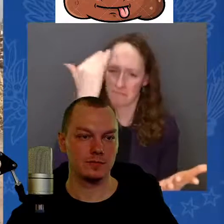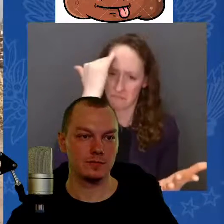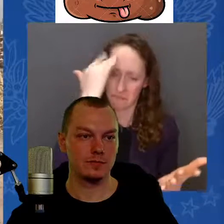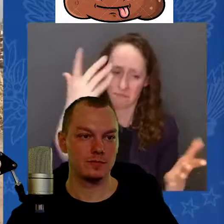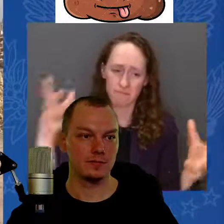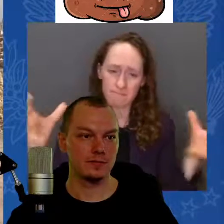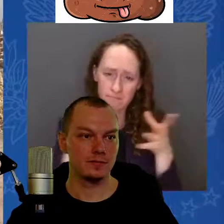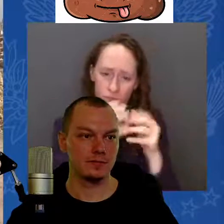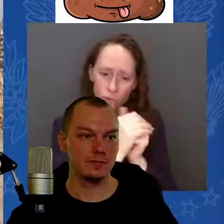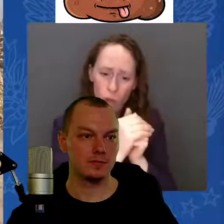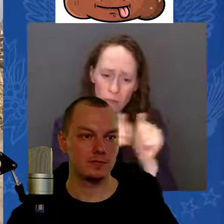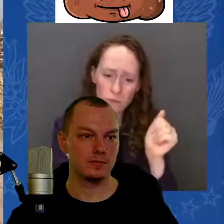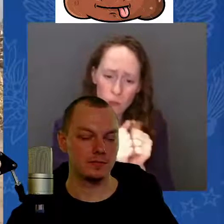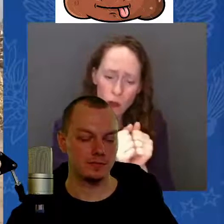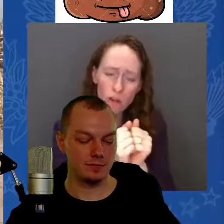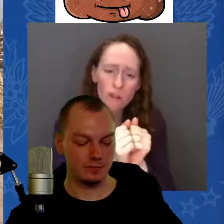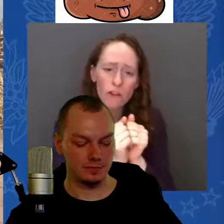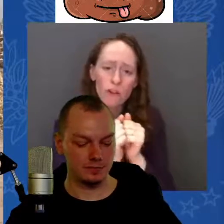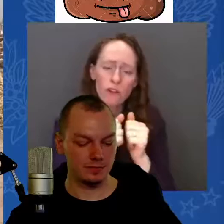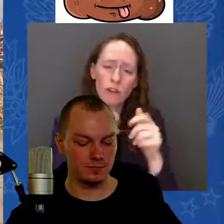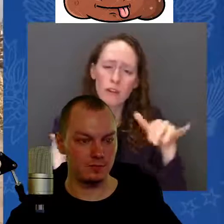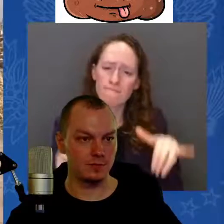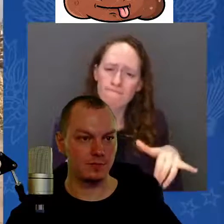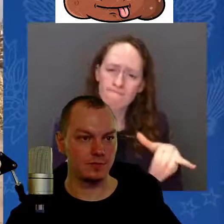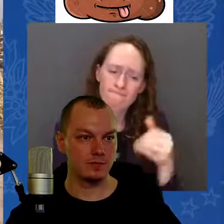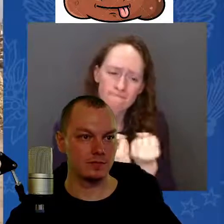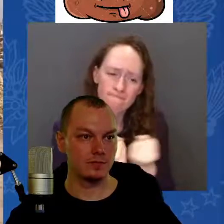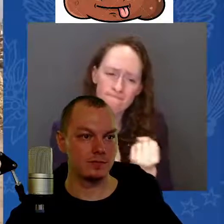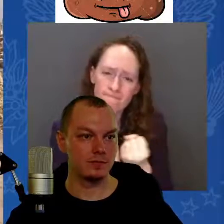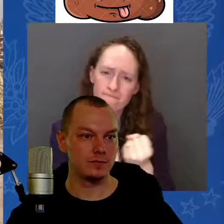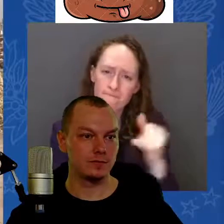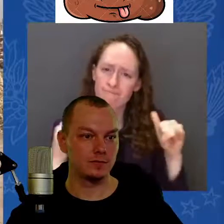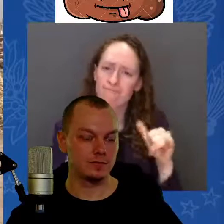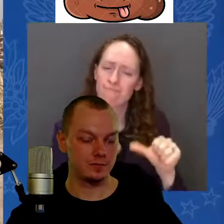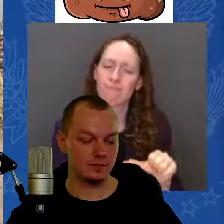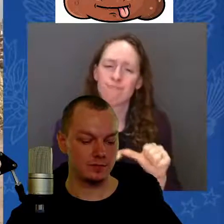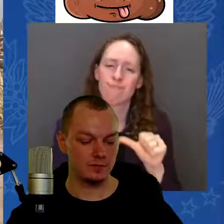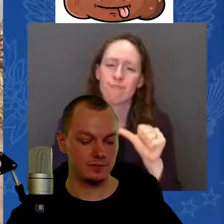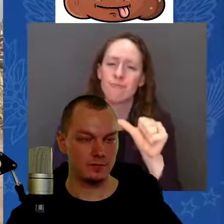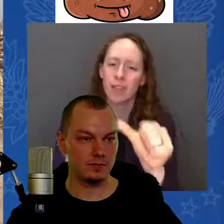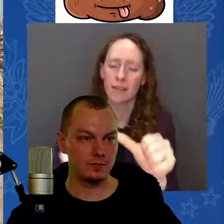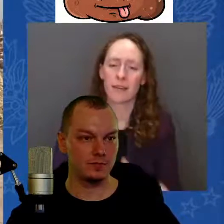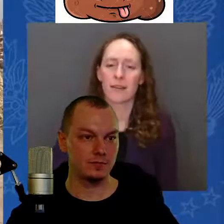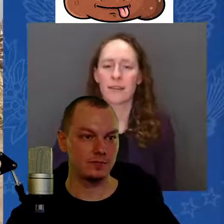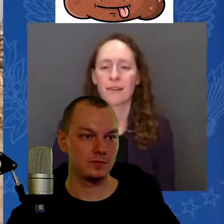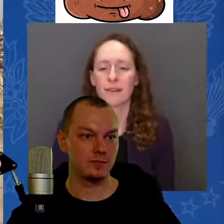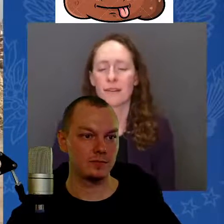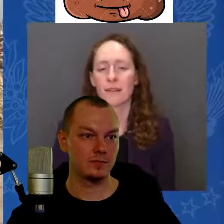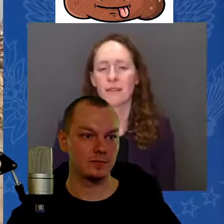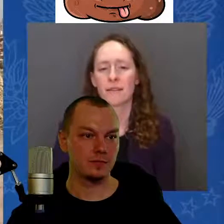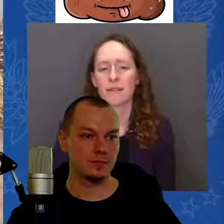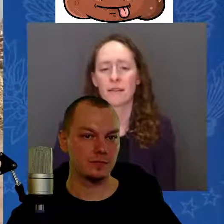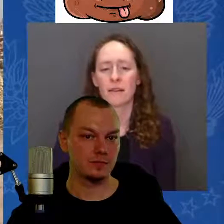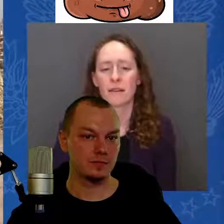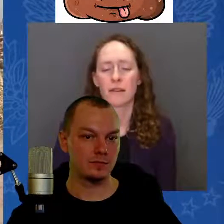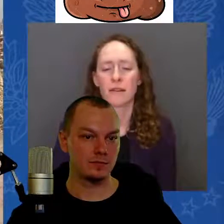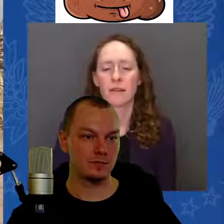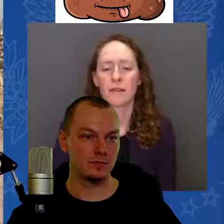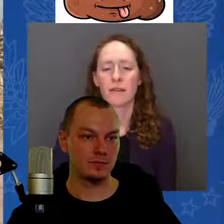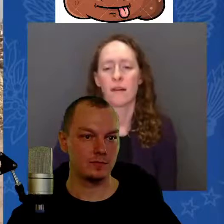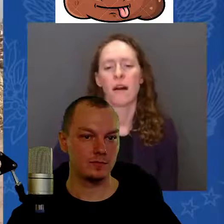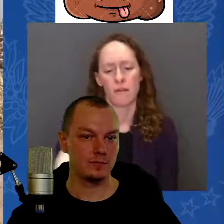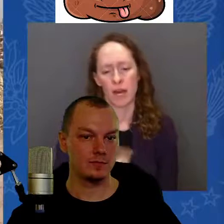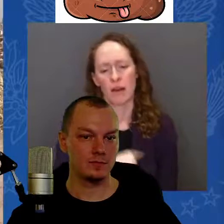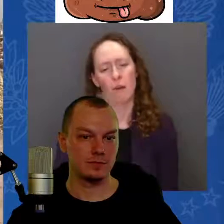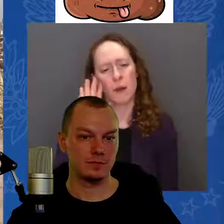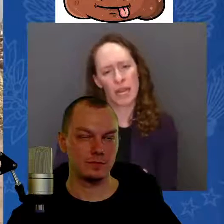hand down the road to redevelop and rebuild this community, we must come together and